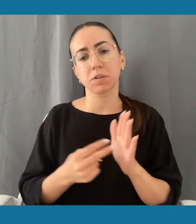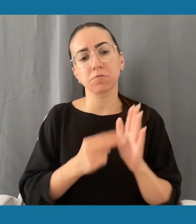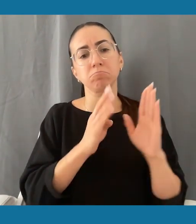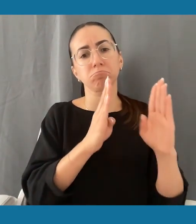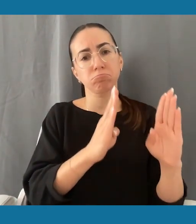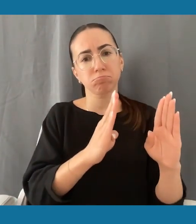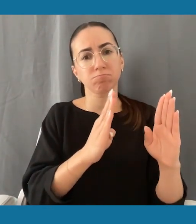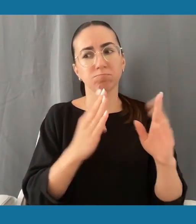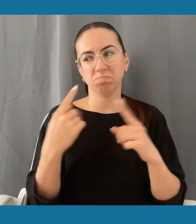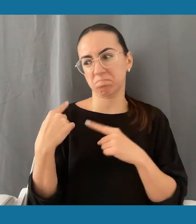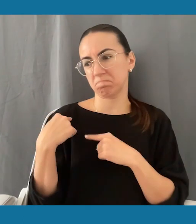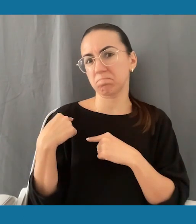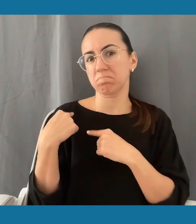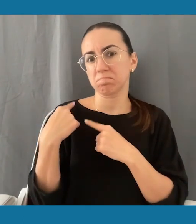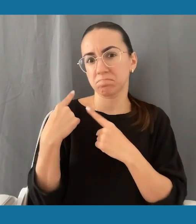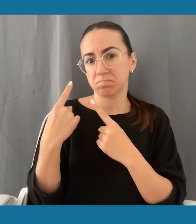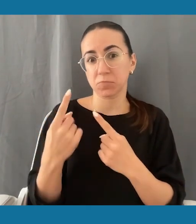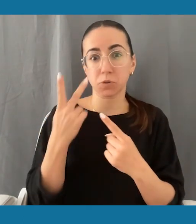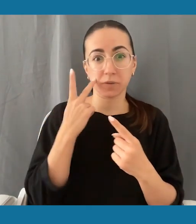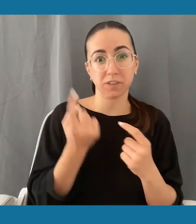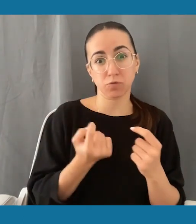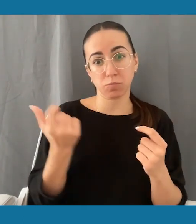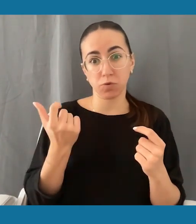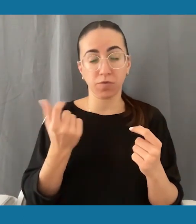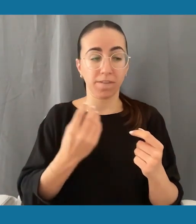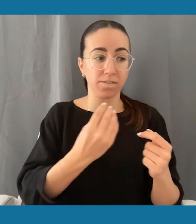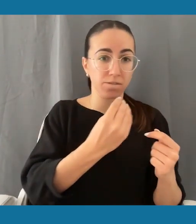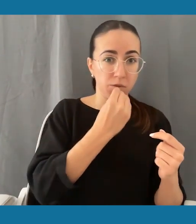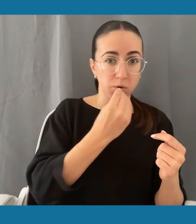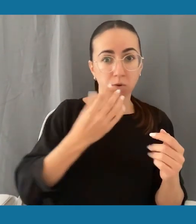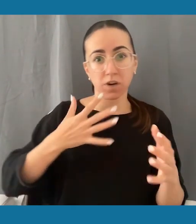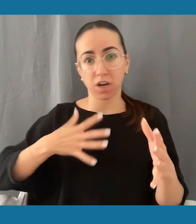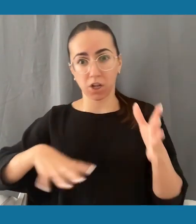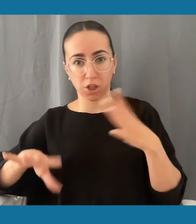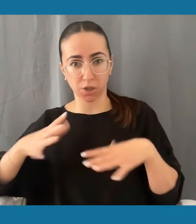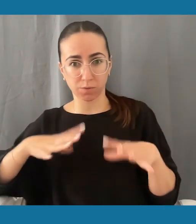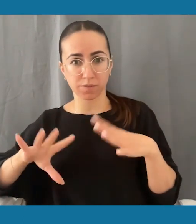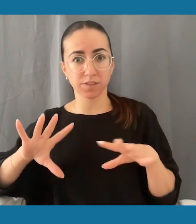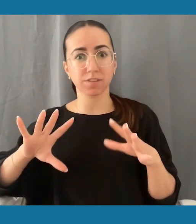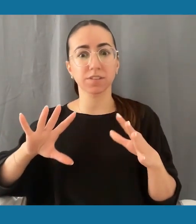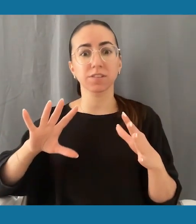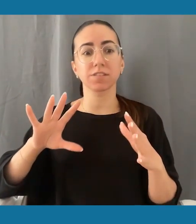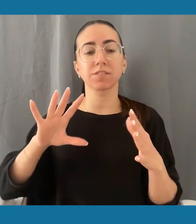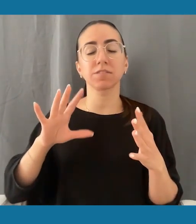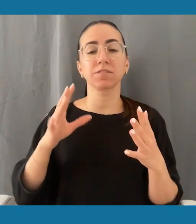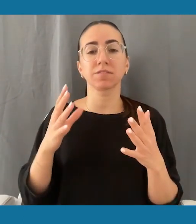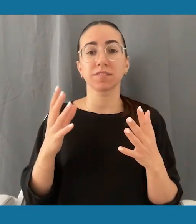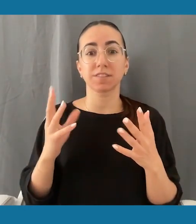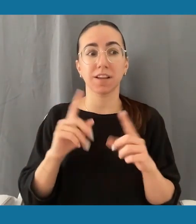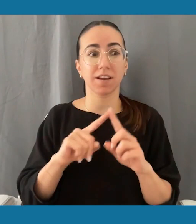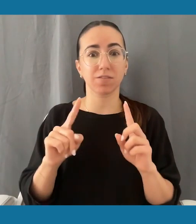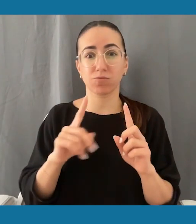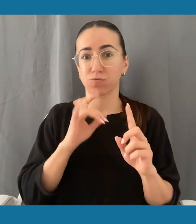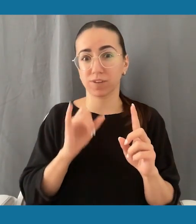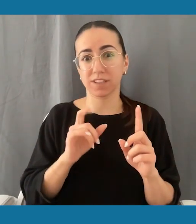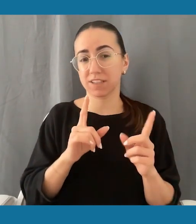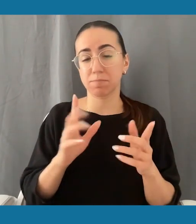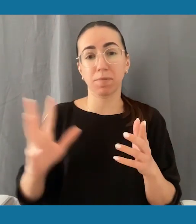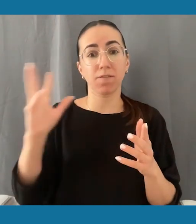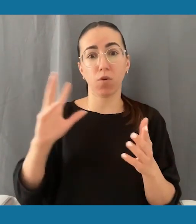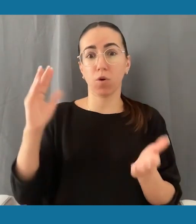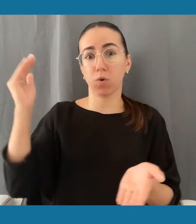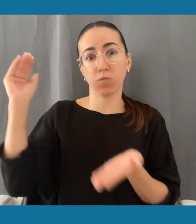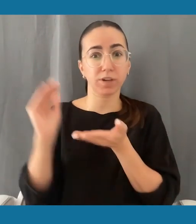the removal of both food and clothing that, if provided in kind, would have caused a reduction in the